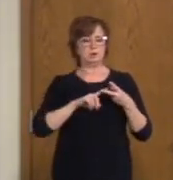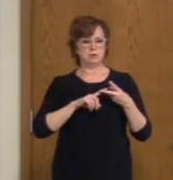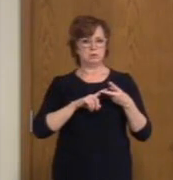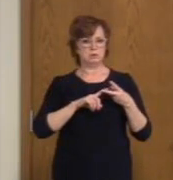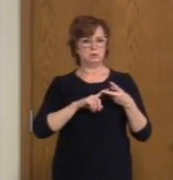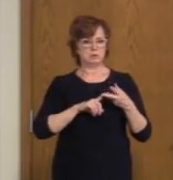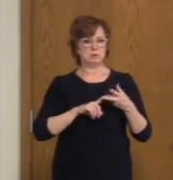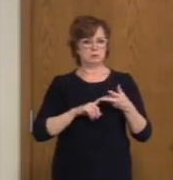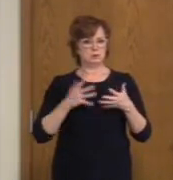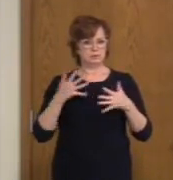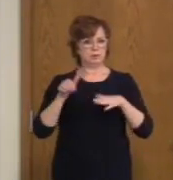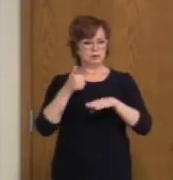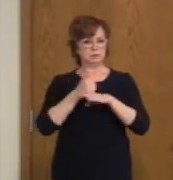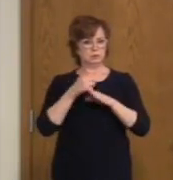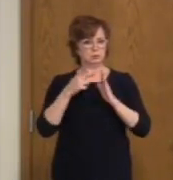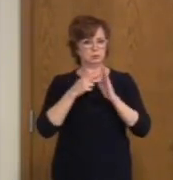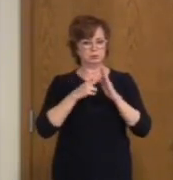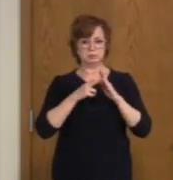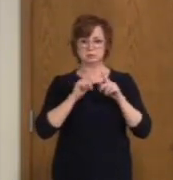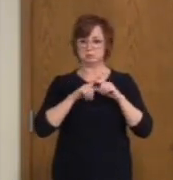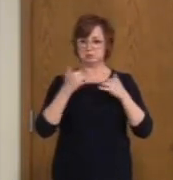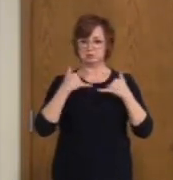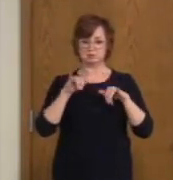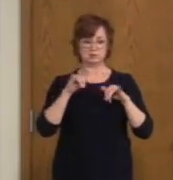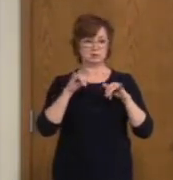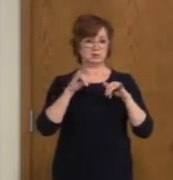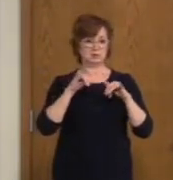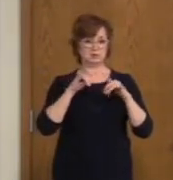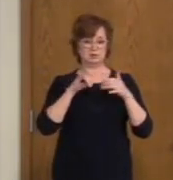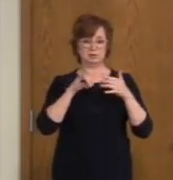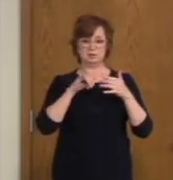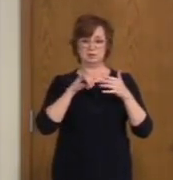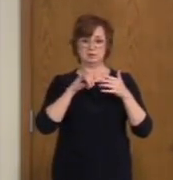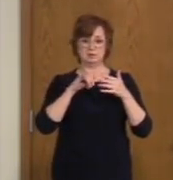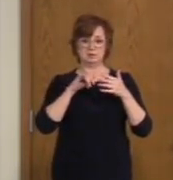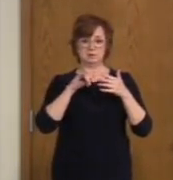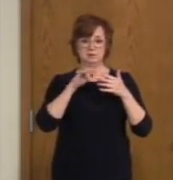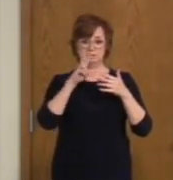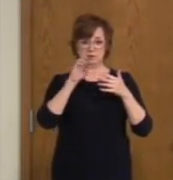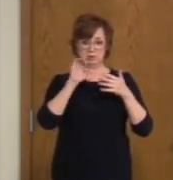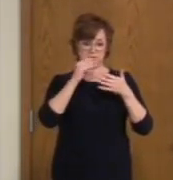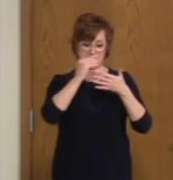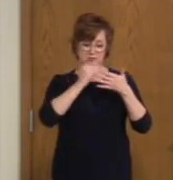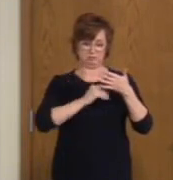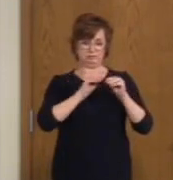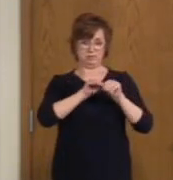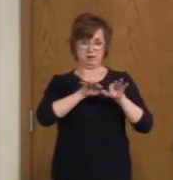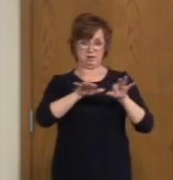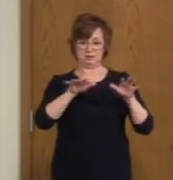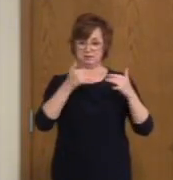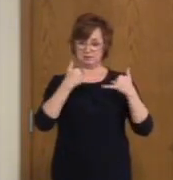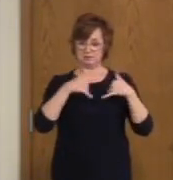place, and variants are still surging. And that's why it is really up to us to look at